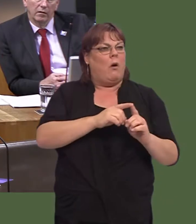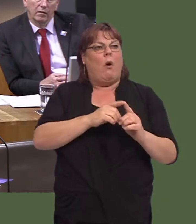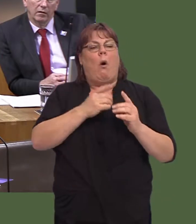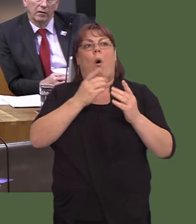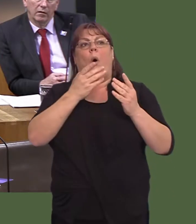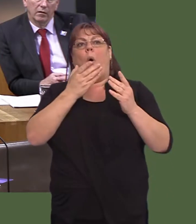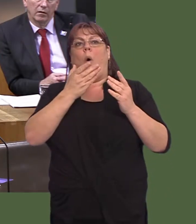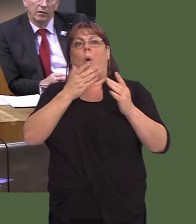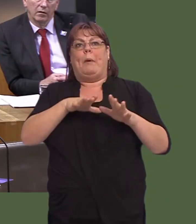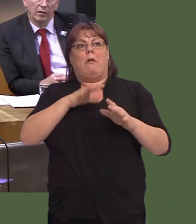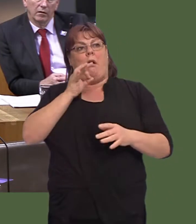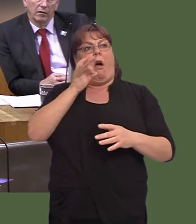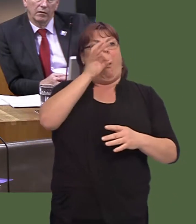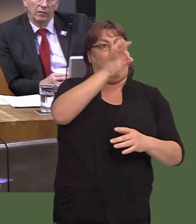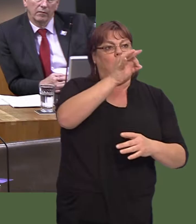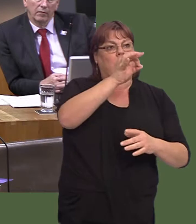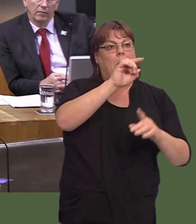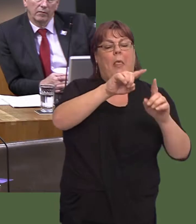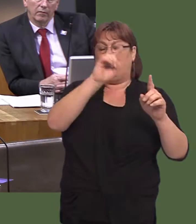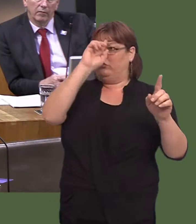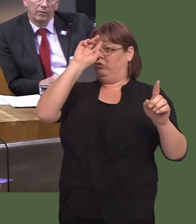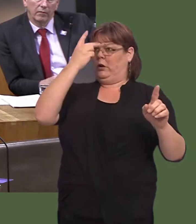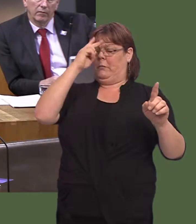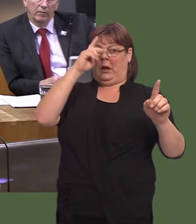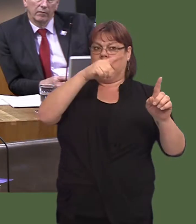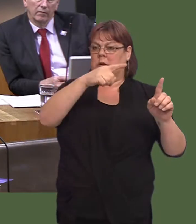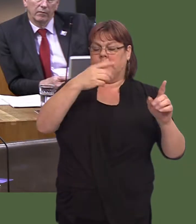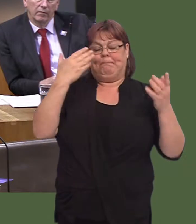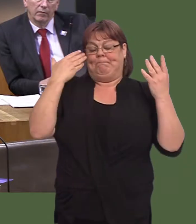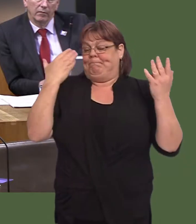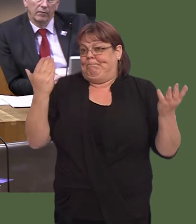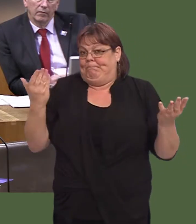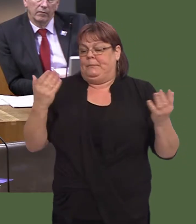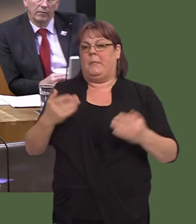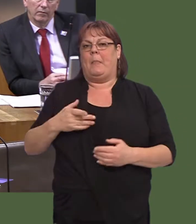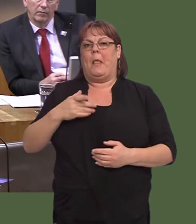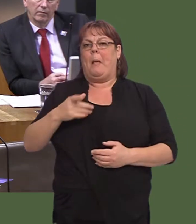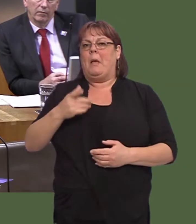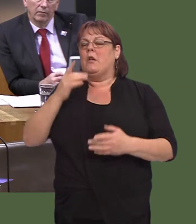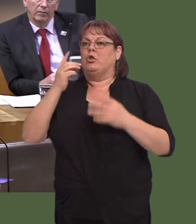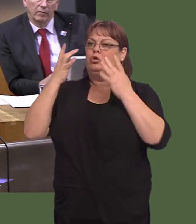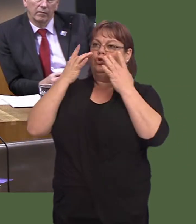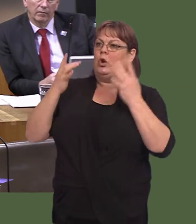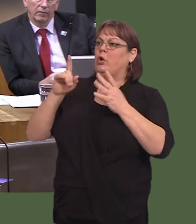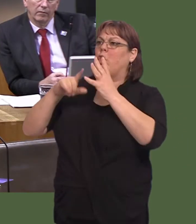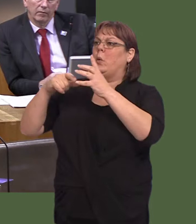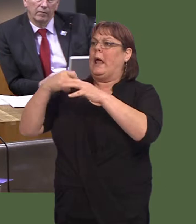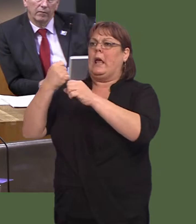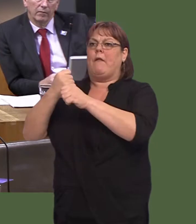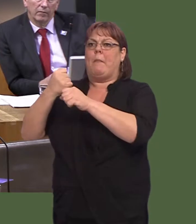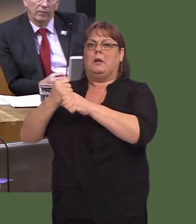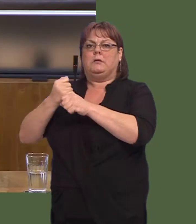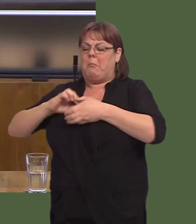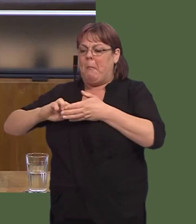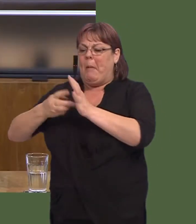went back on some kind of agreement with the UK government. There are no other options available here. Either way, it's a sign of mismanagement by the UK government of